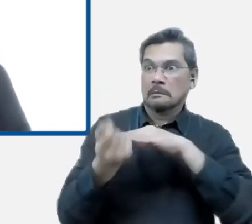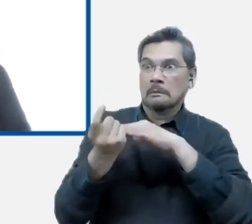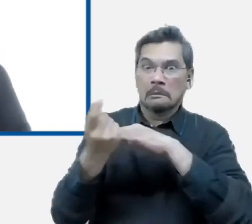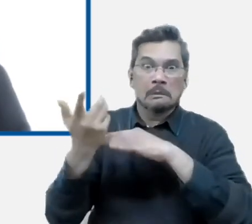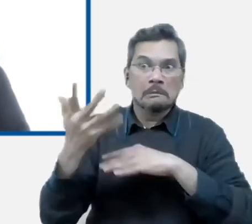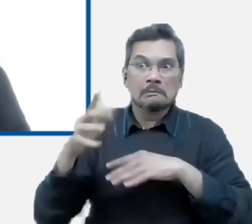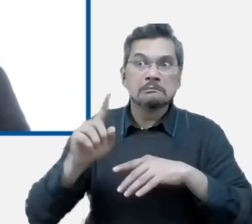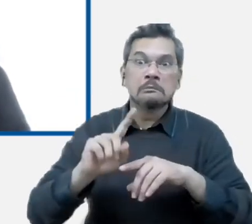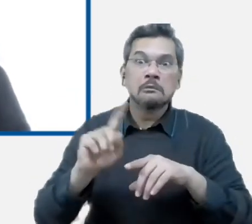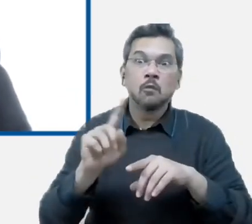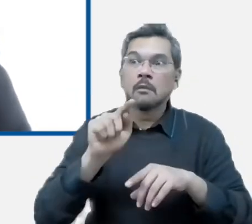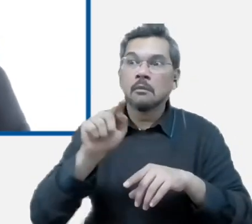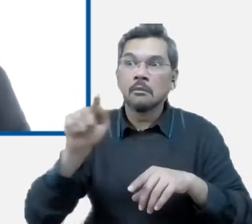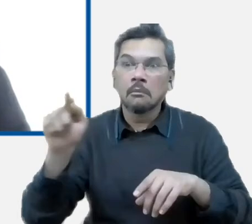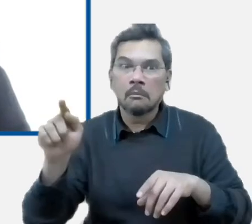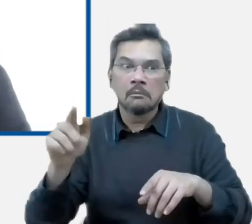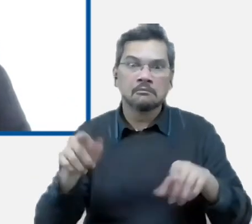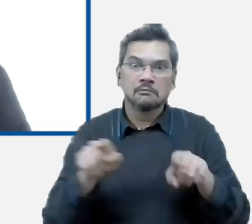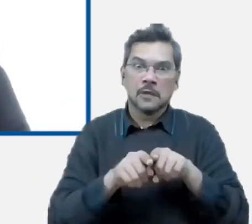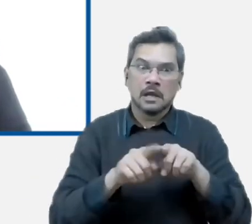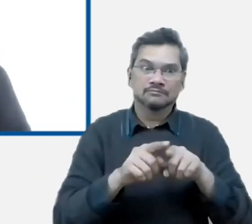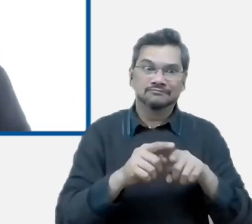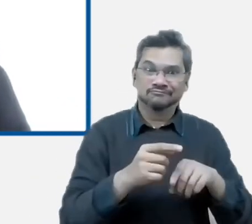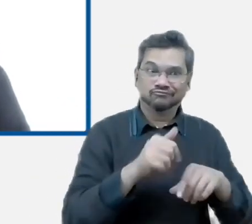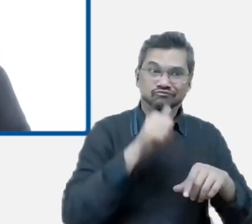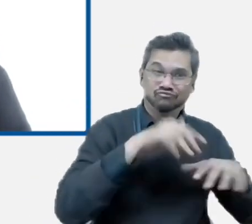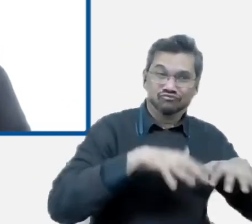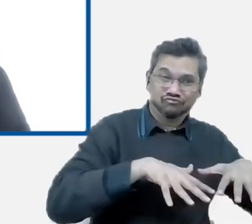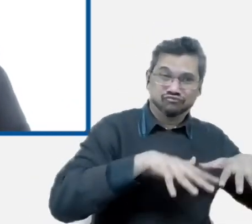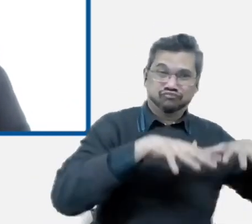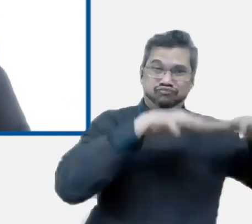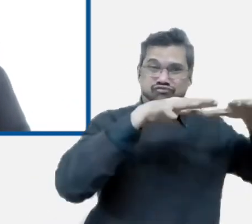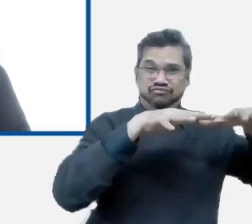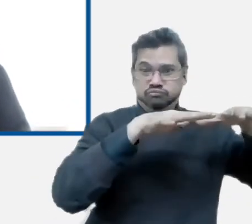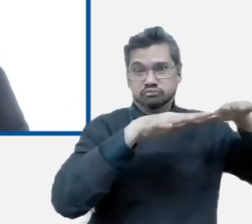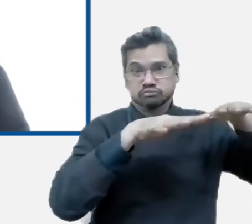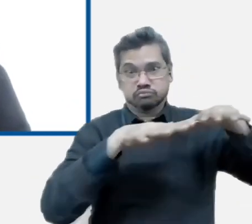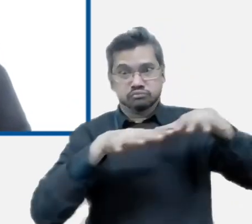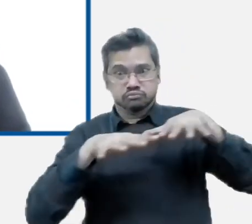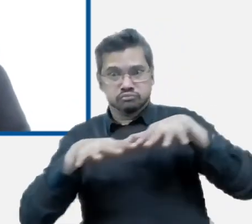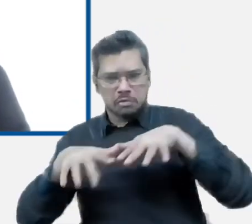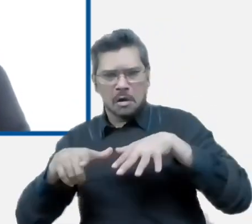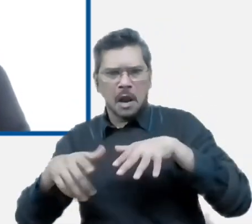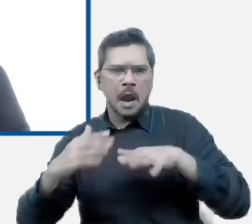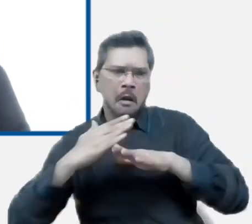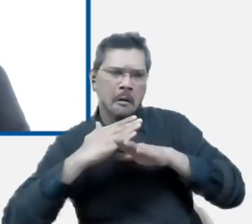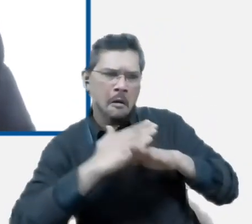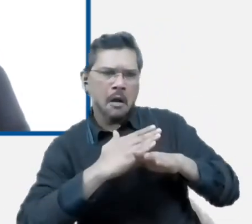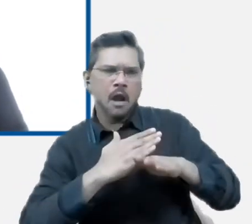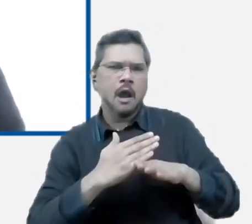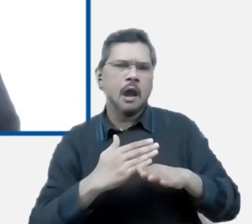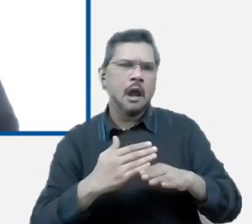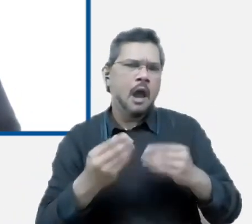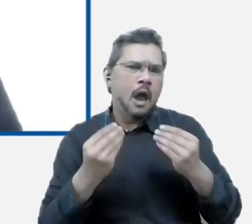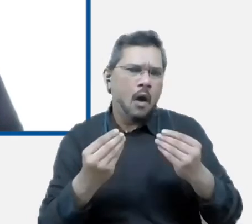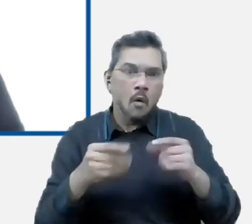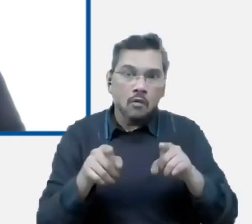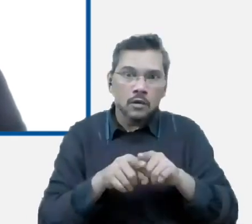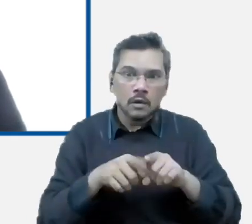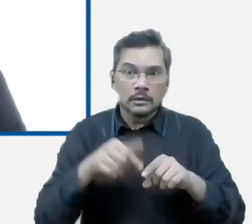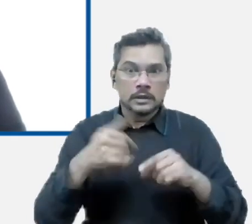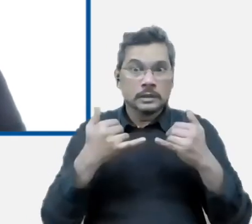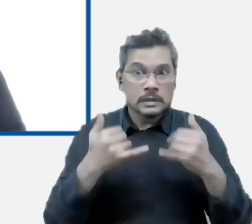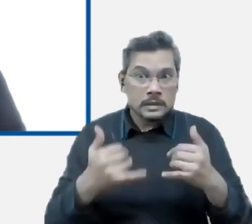be handled. That is, I think, very important. And countries are already, some of our countries are already cooperating, particularly